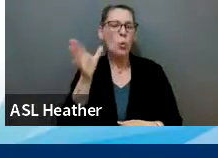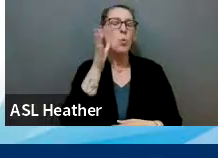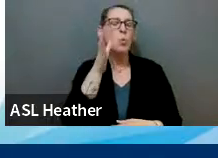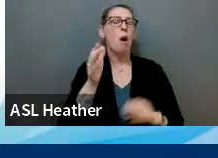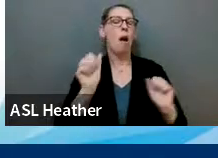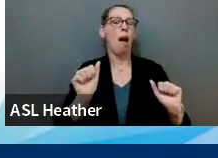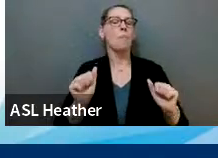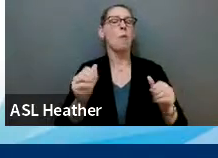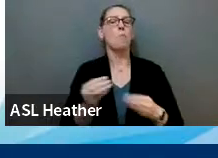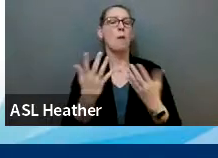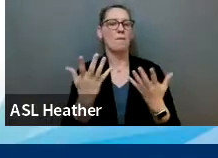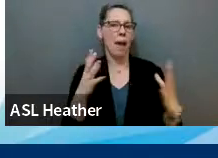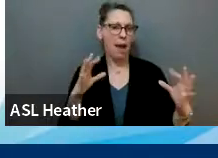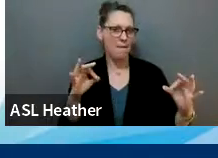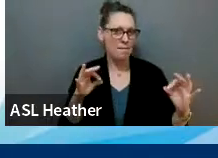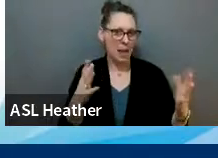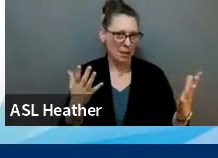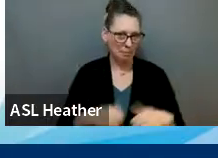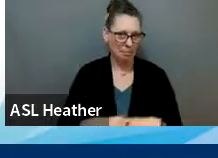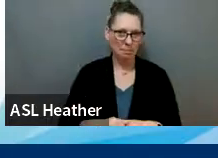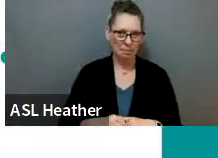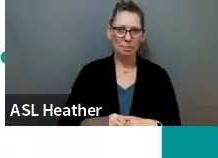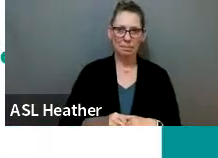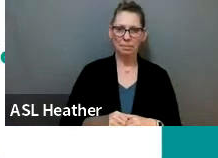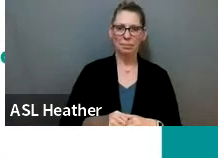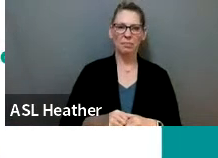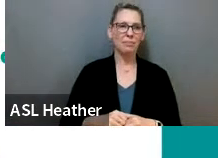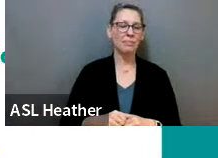feedback. So next slide, please.